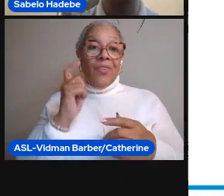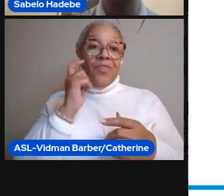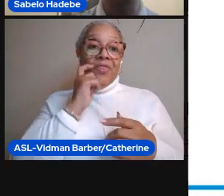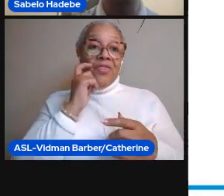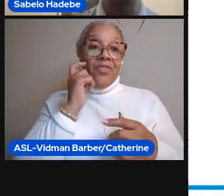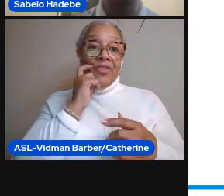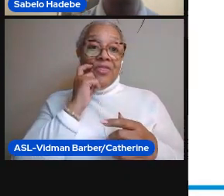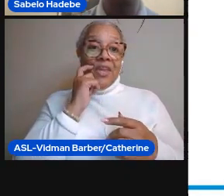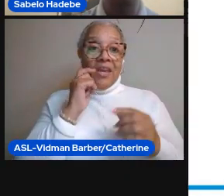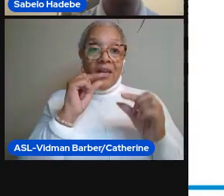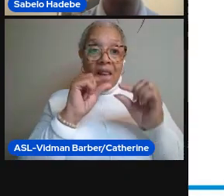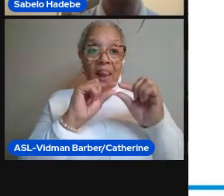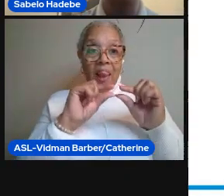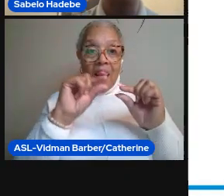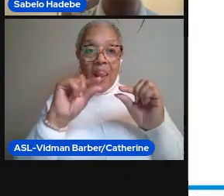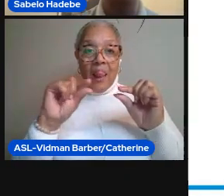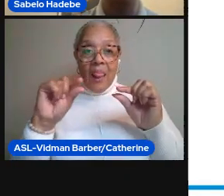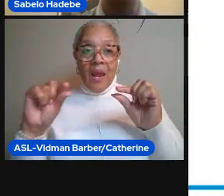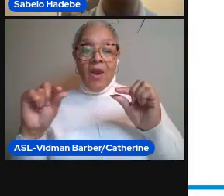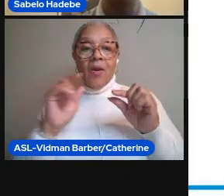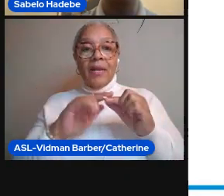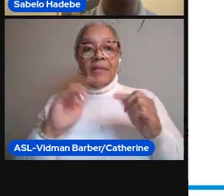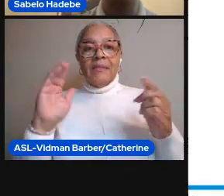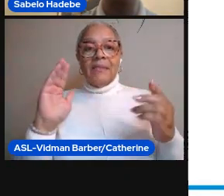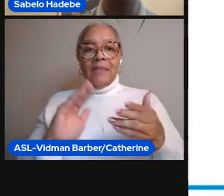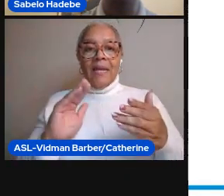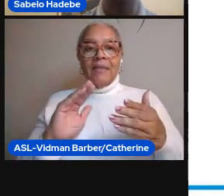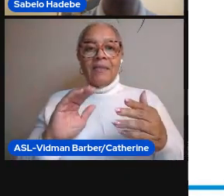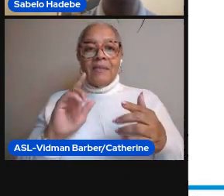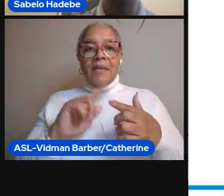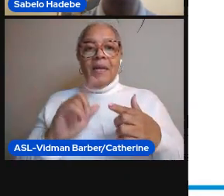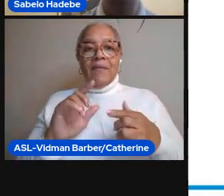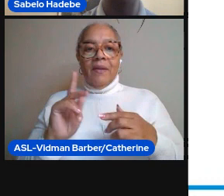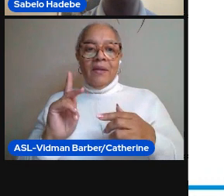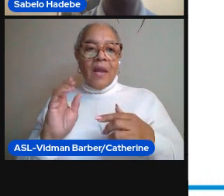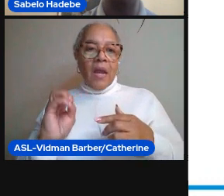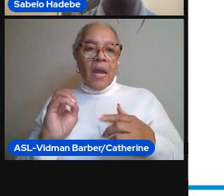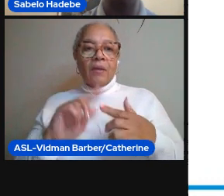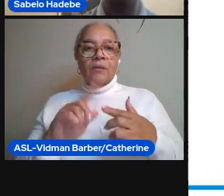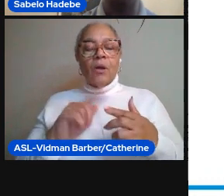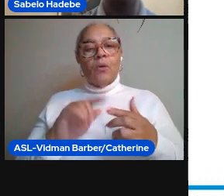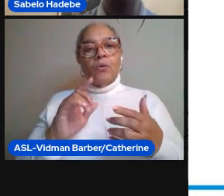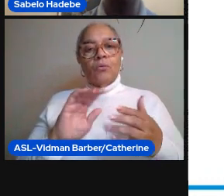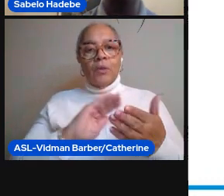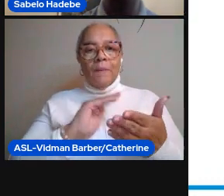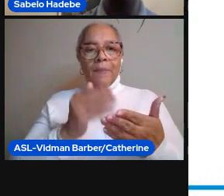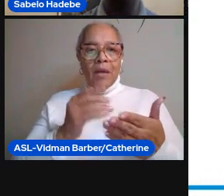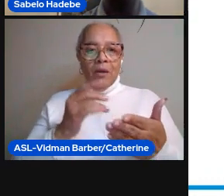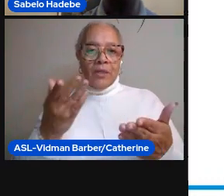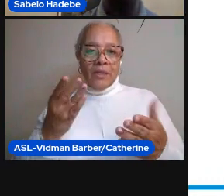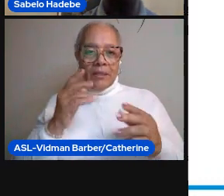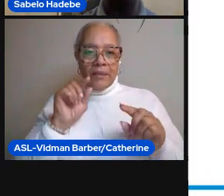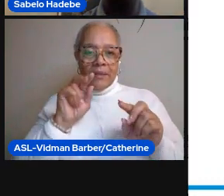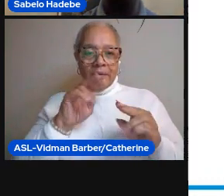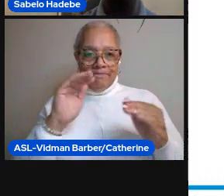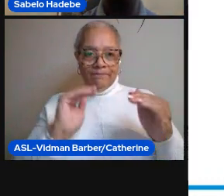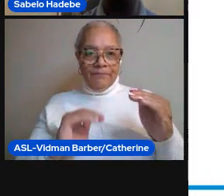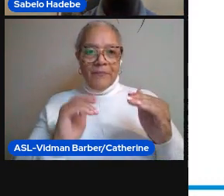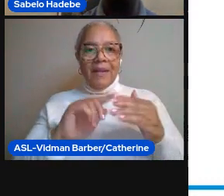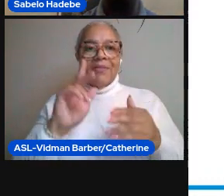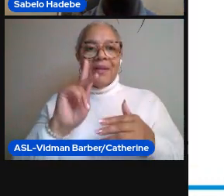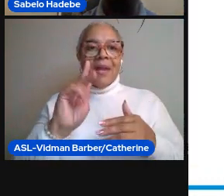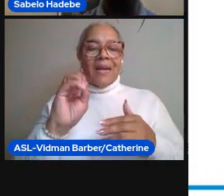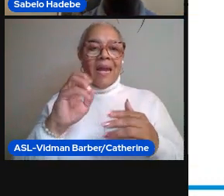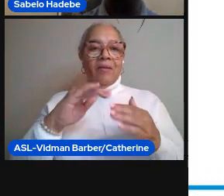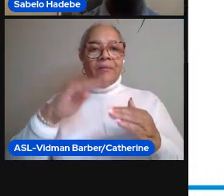layer, and it's less so in the knockout. And you quantify that here, you can see that the knockout has less